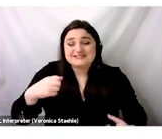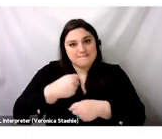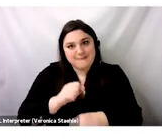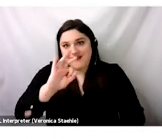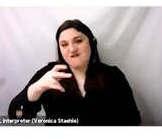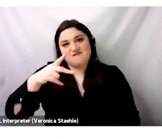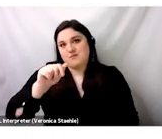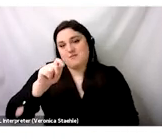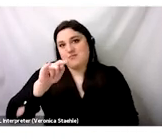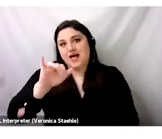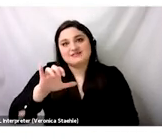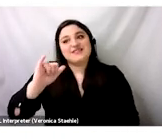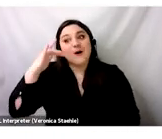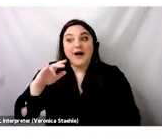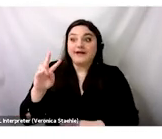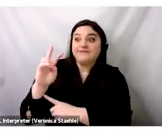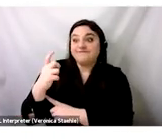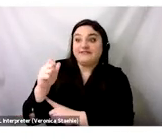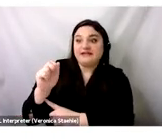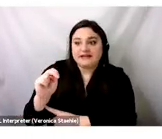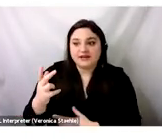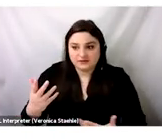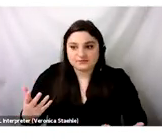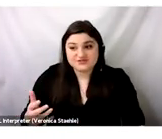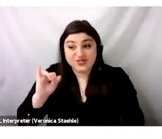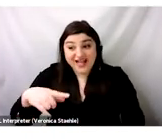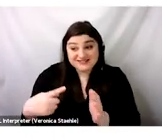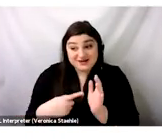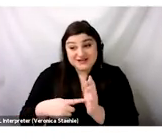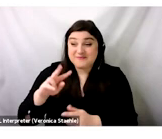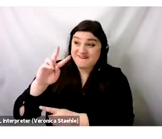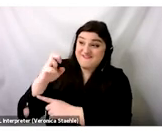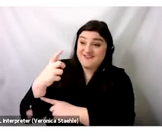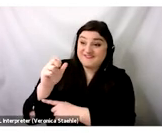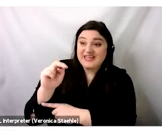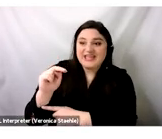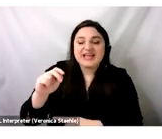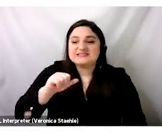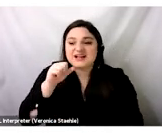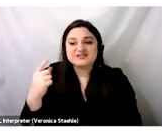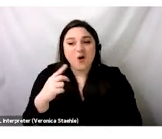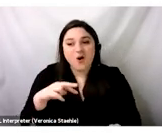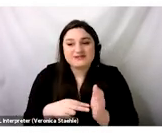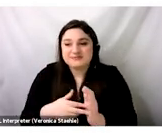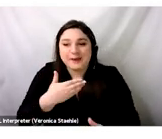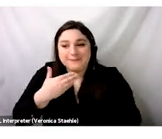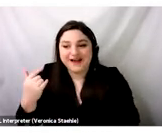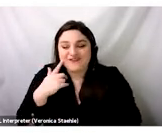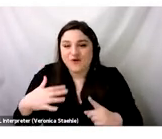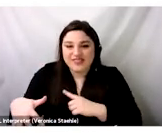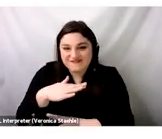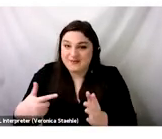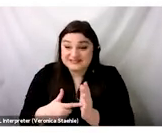made of plastic. That's what makes it vegan. So sometimes vegan does not mean more sustainable or better for